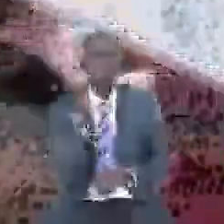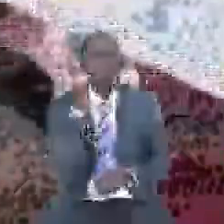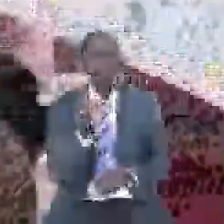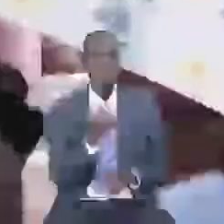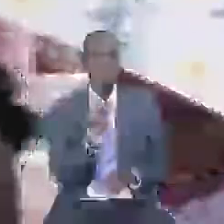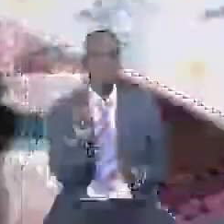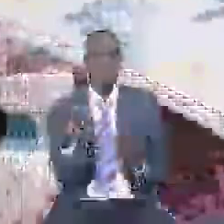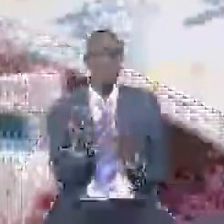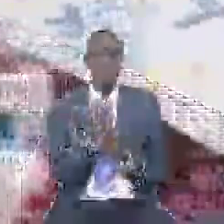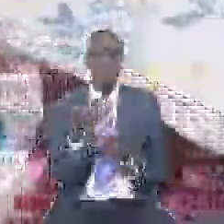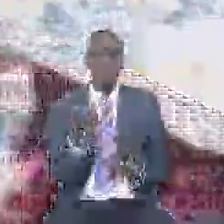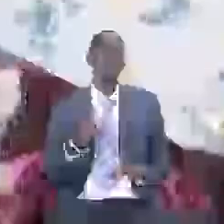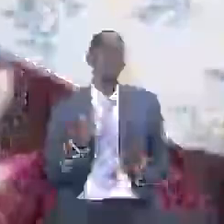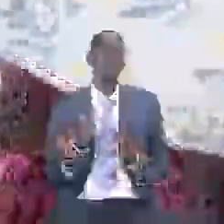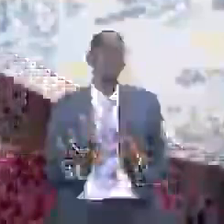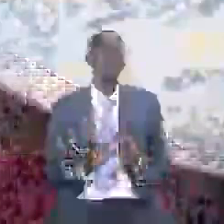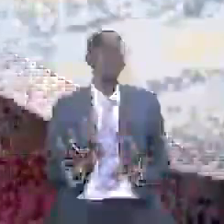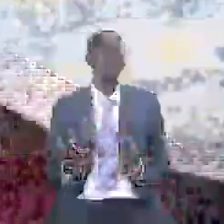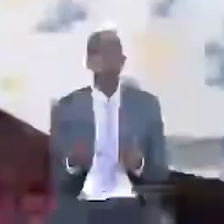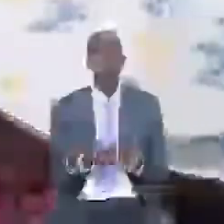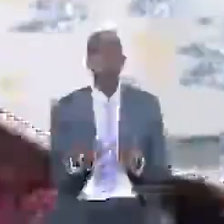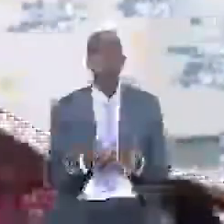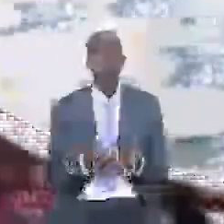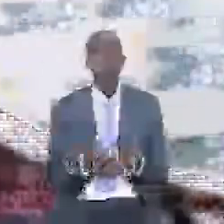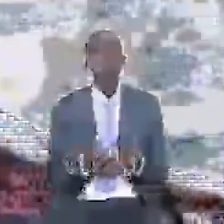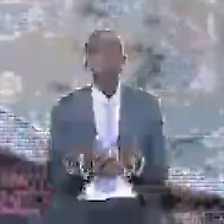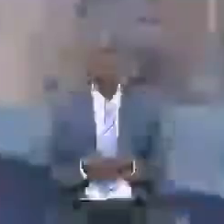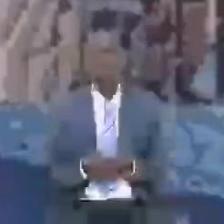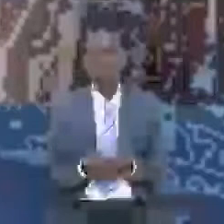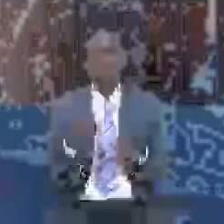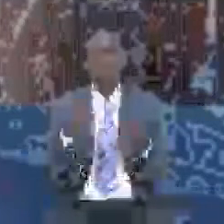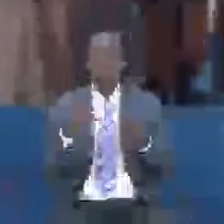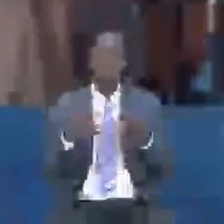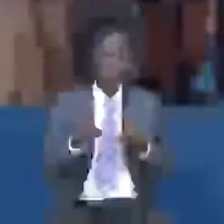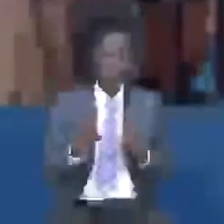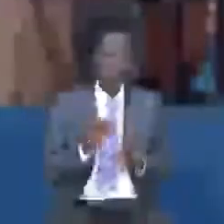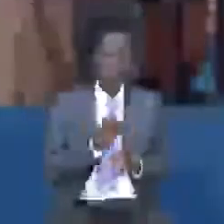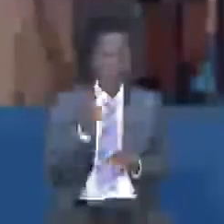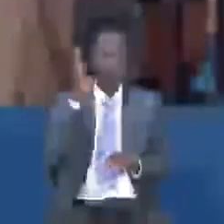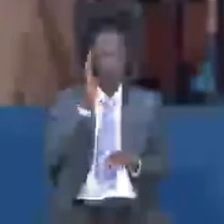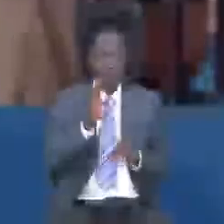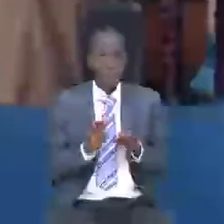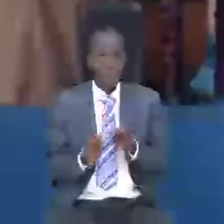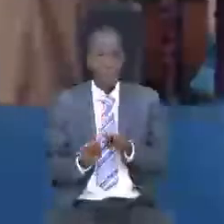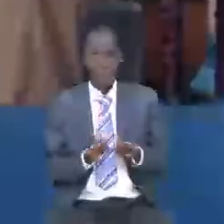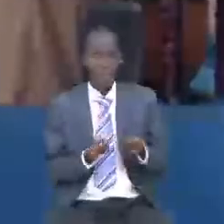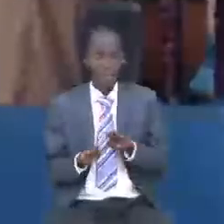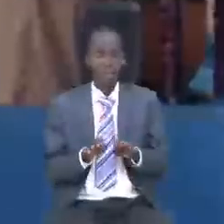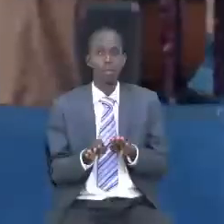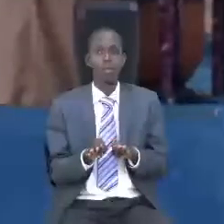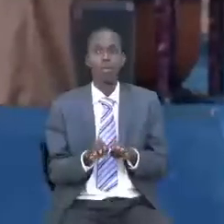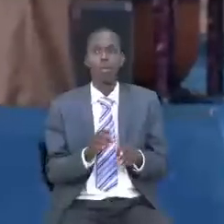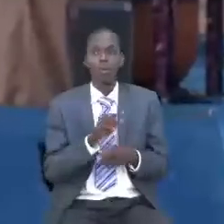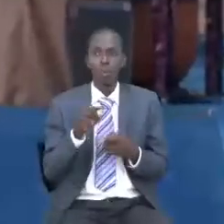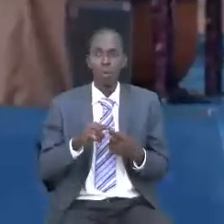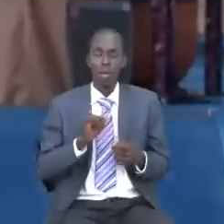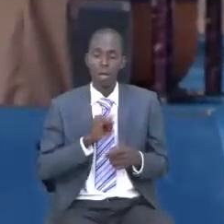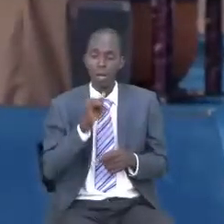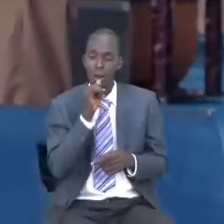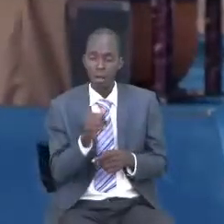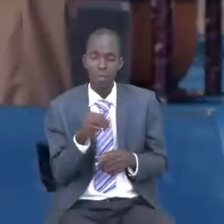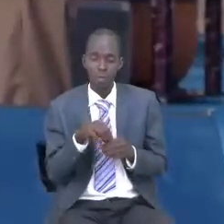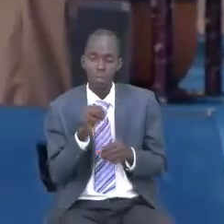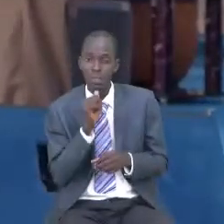me doing. He said, the way I will behave, he was already thinking, when I become